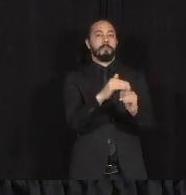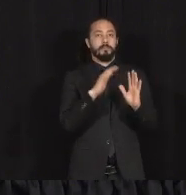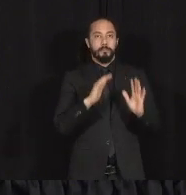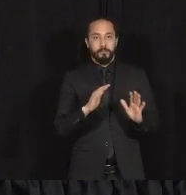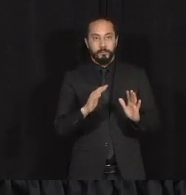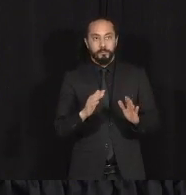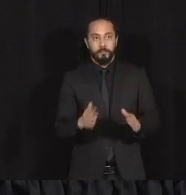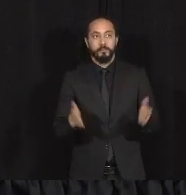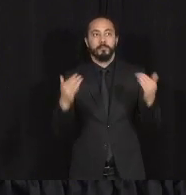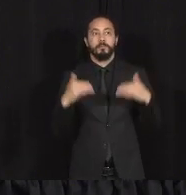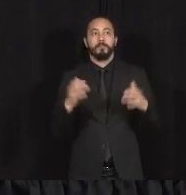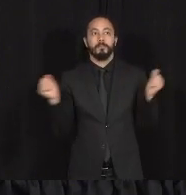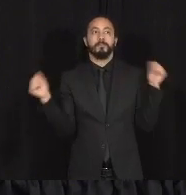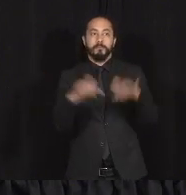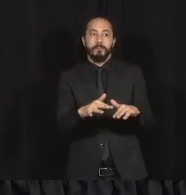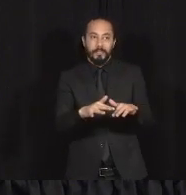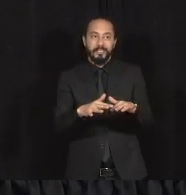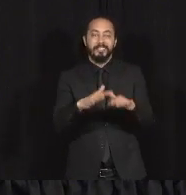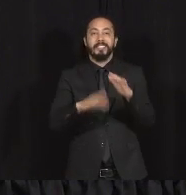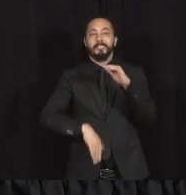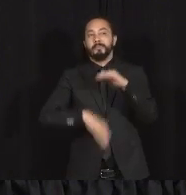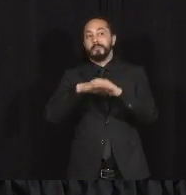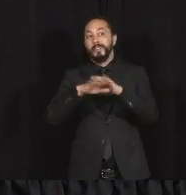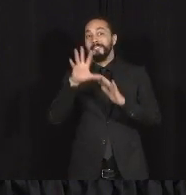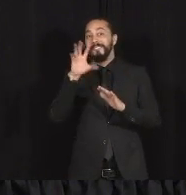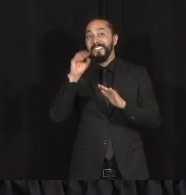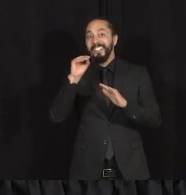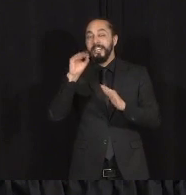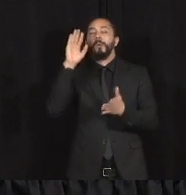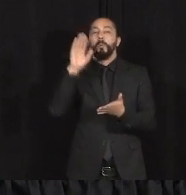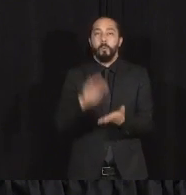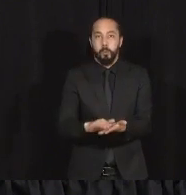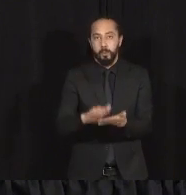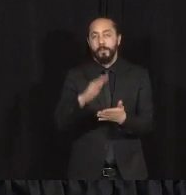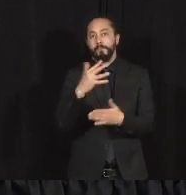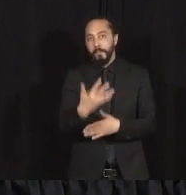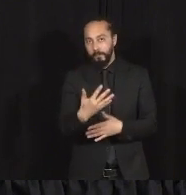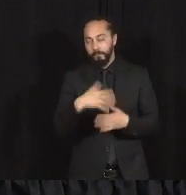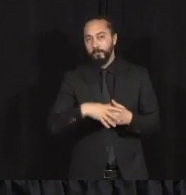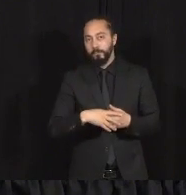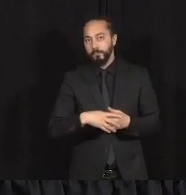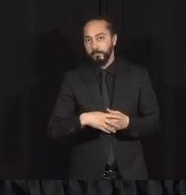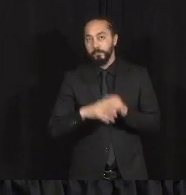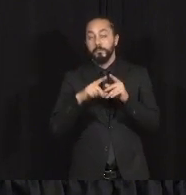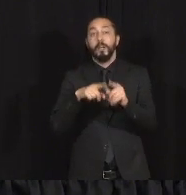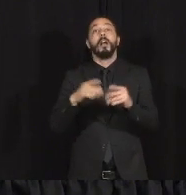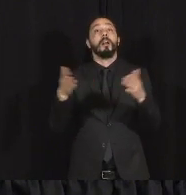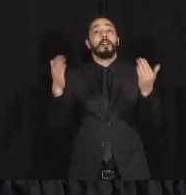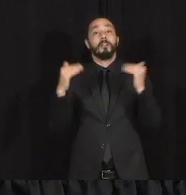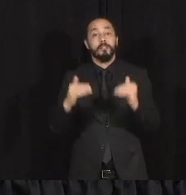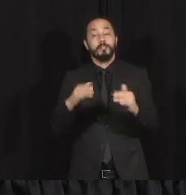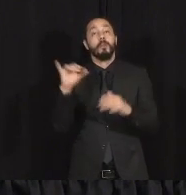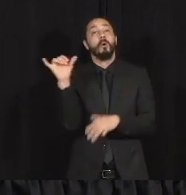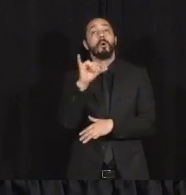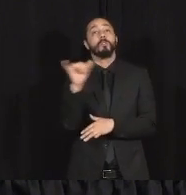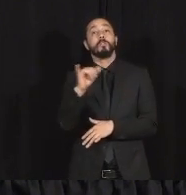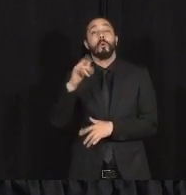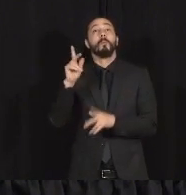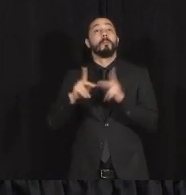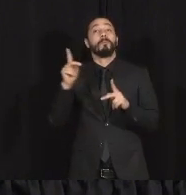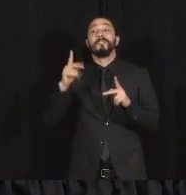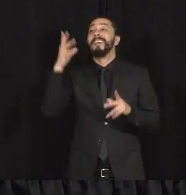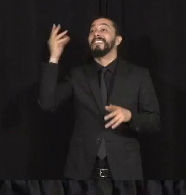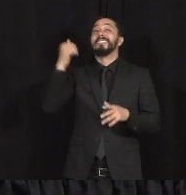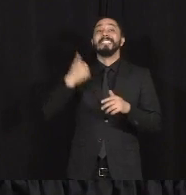to practice social distancing. Travelers from outside Canada were being told to self-isolate